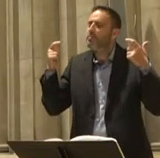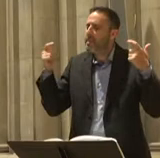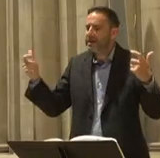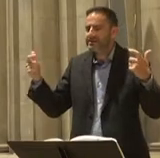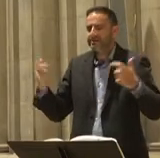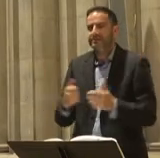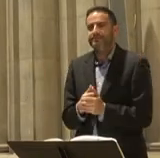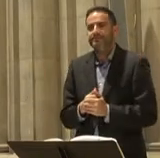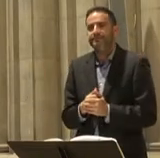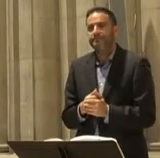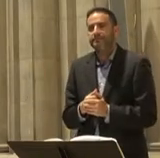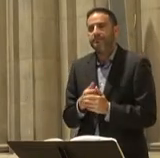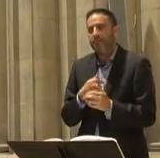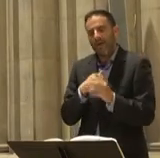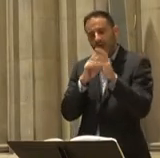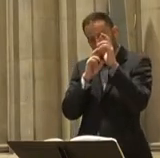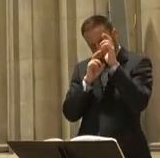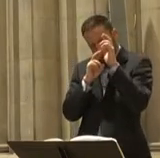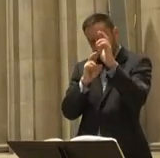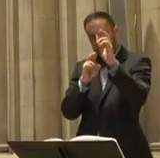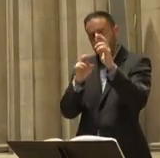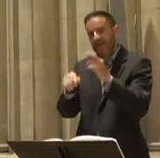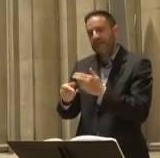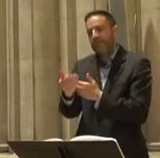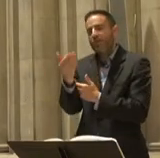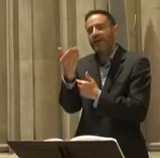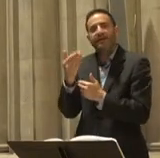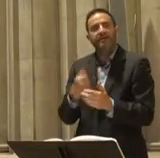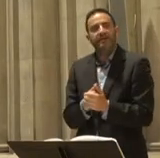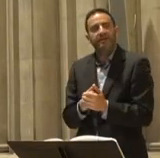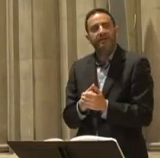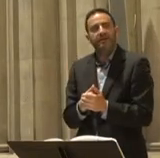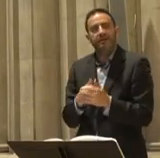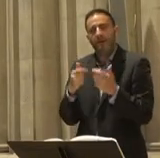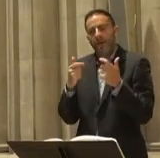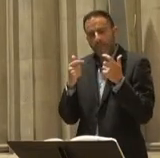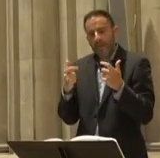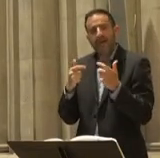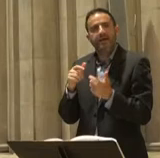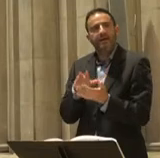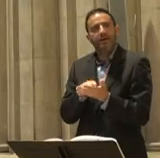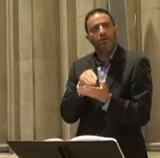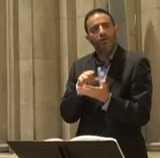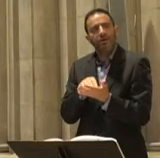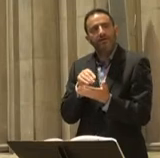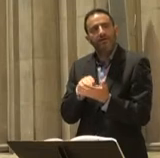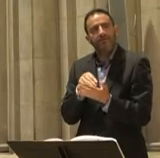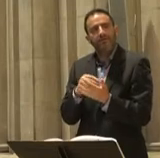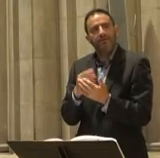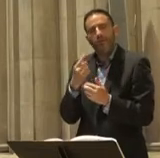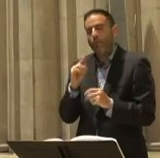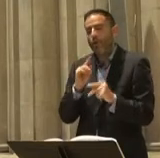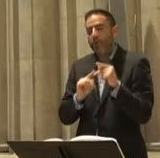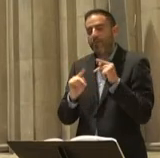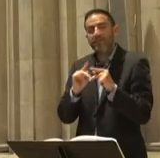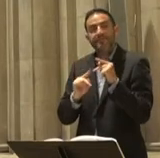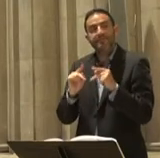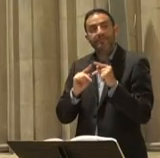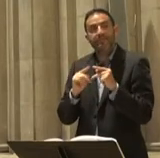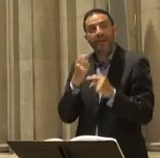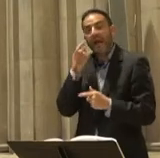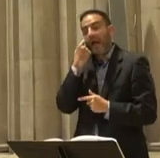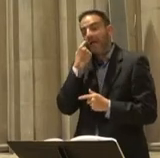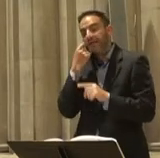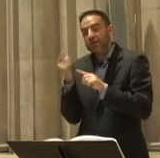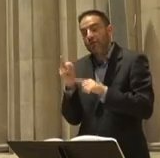So I would pay tribute to him this morning for that huge learning curve. And to those of you who are just going